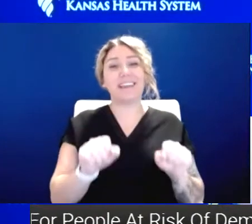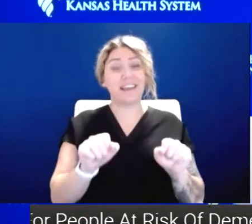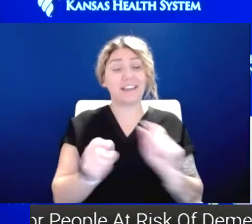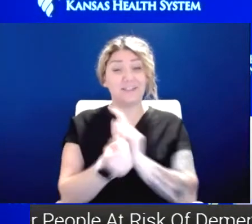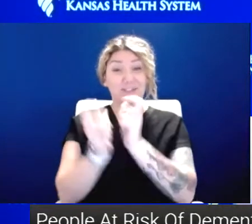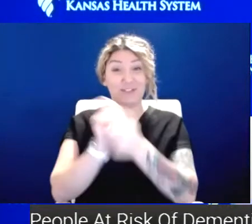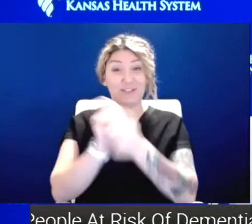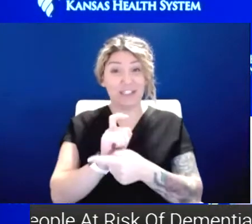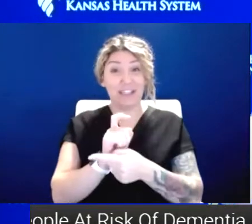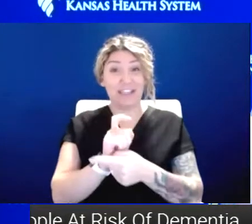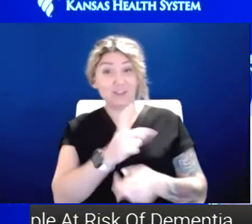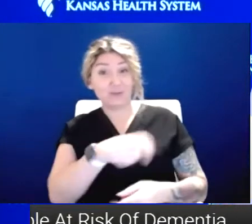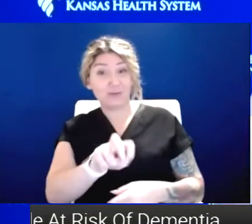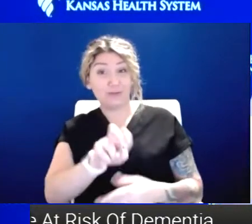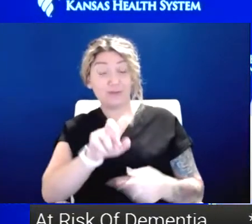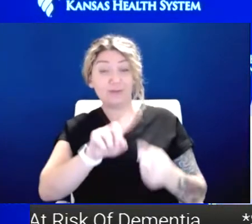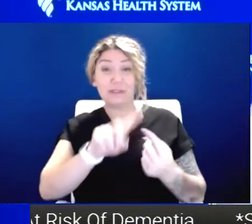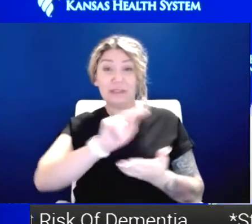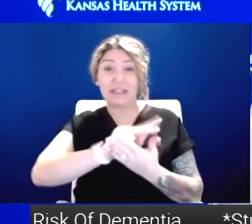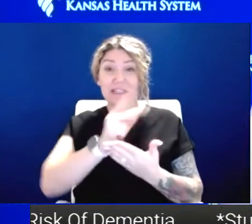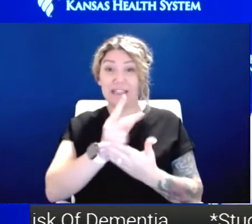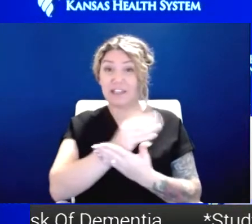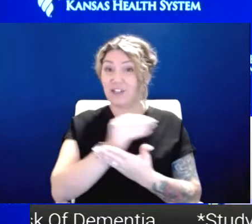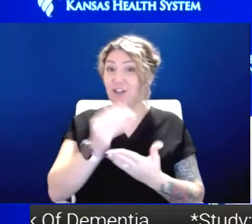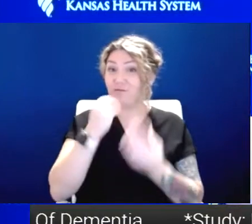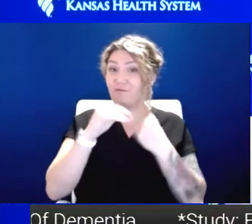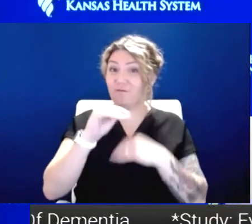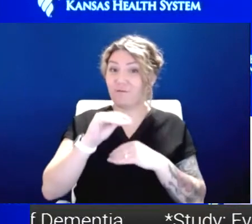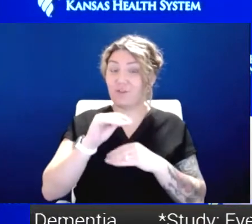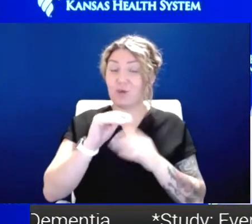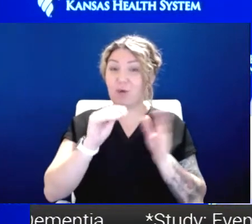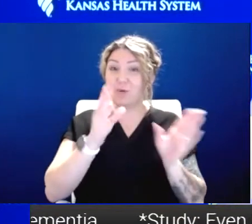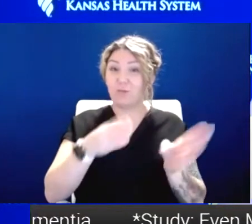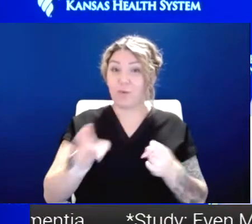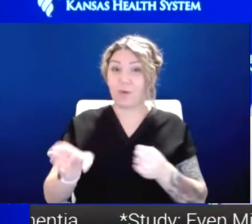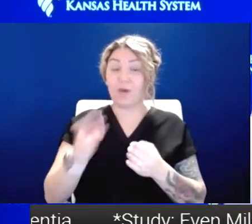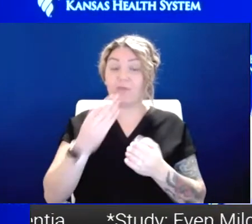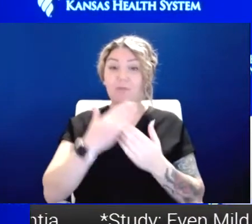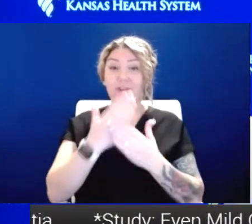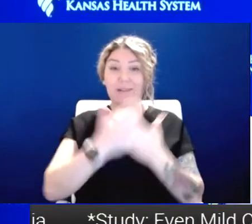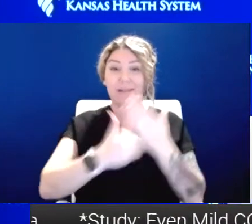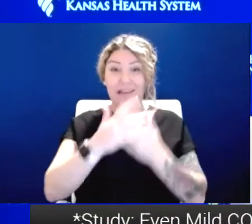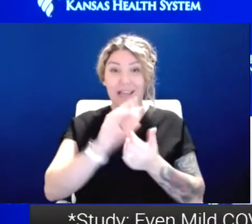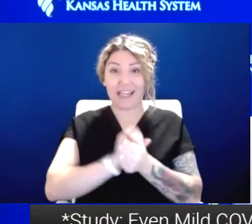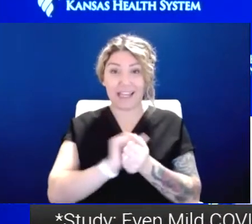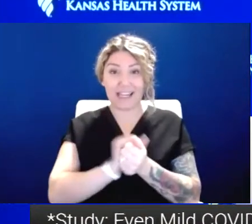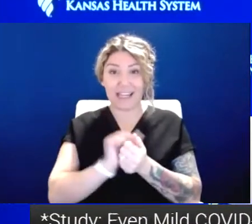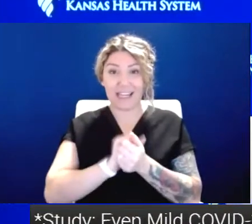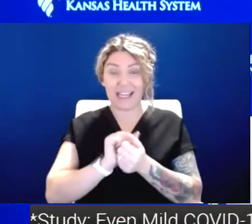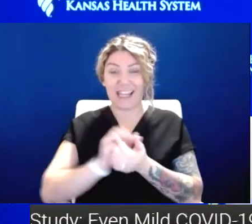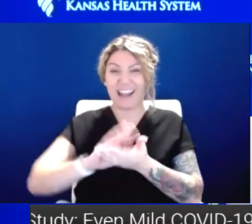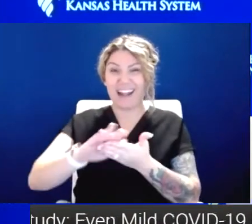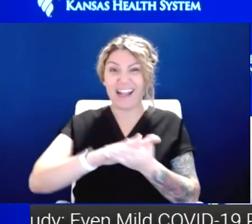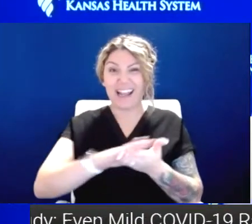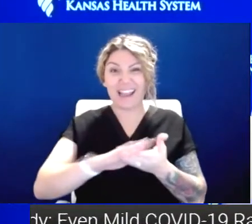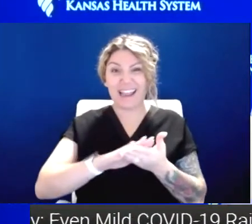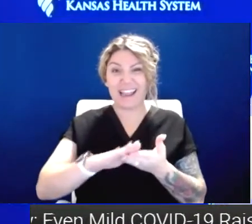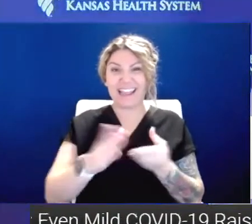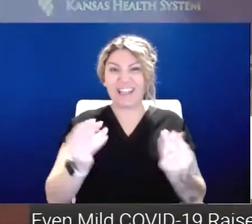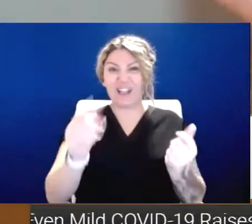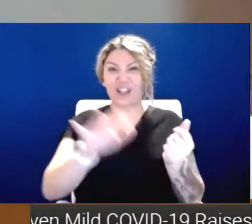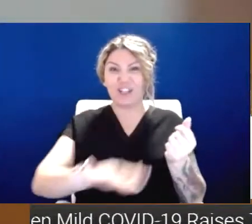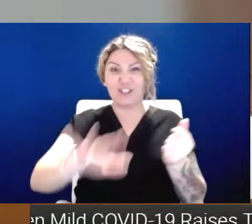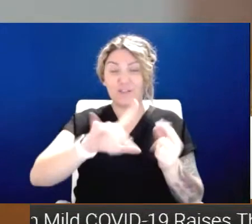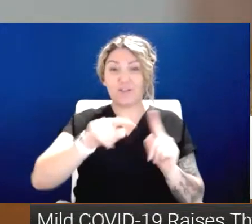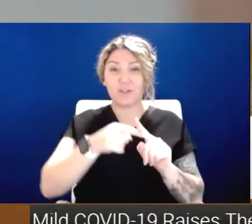food preparation. Always make sure to do good hand hygiene. Make sure to clean off those surfaces. When you are preparing,